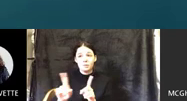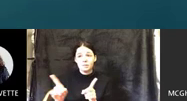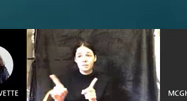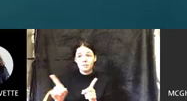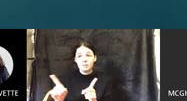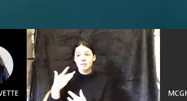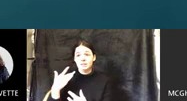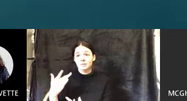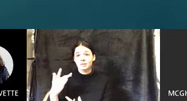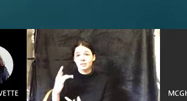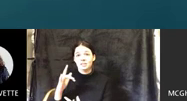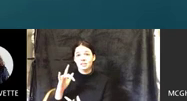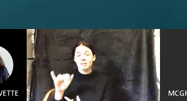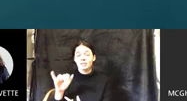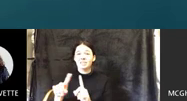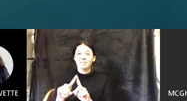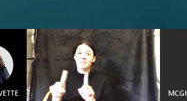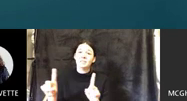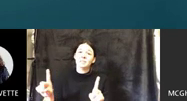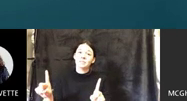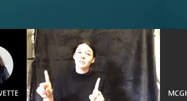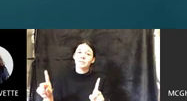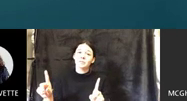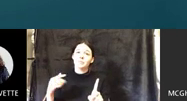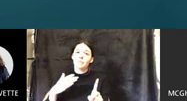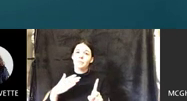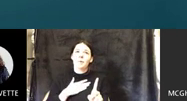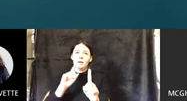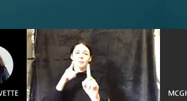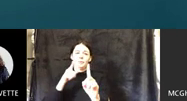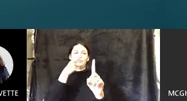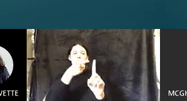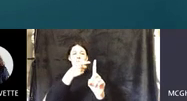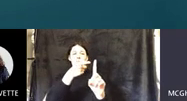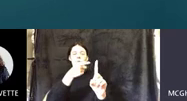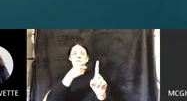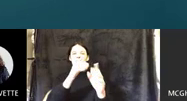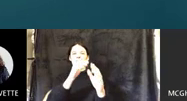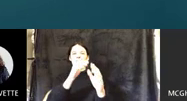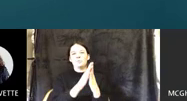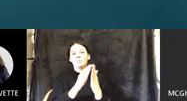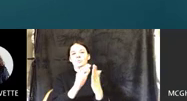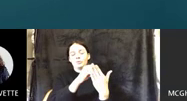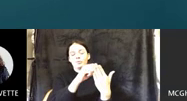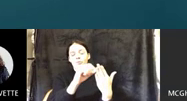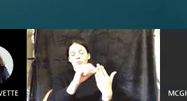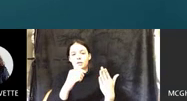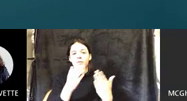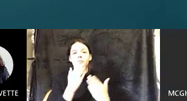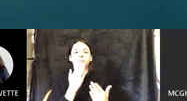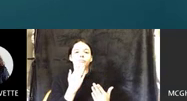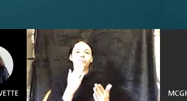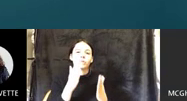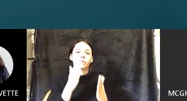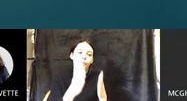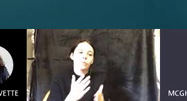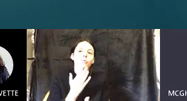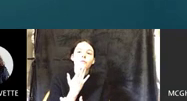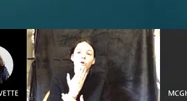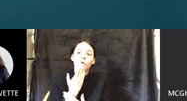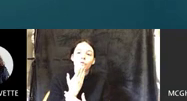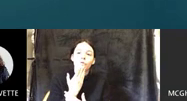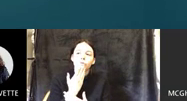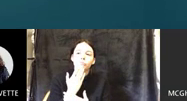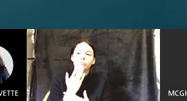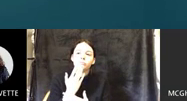I'm trying to get at when it comes to writing people of color. Again, taking it with sensitivity. So